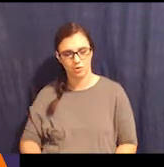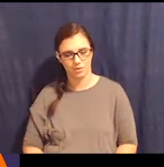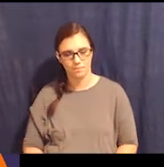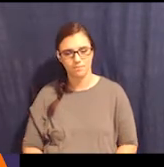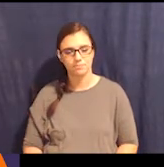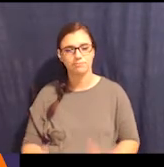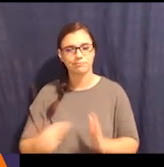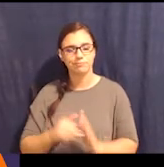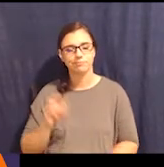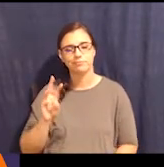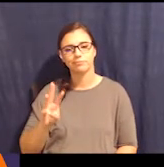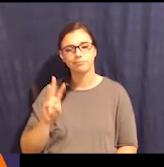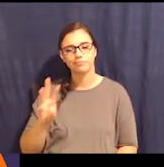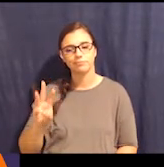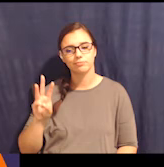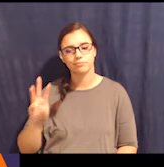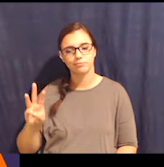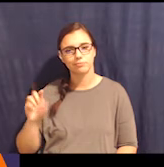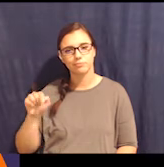www.mentalhealth.org.